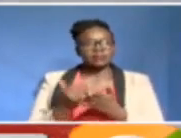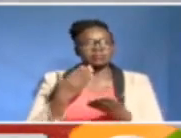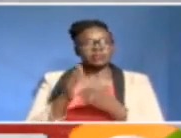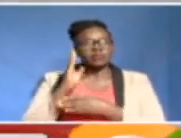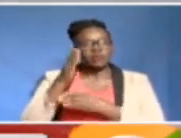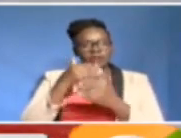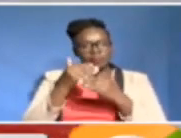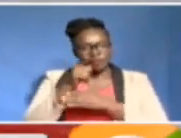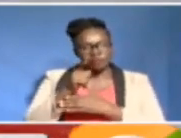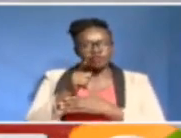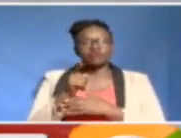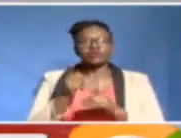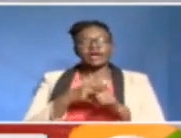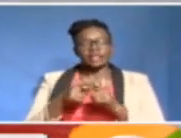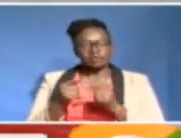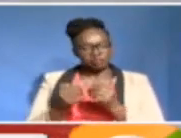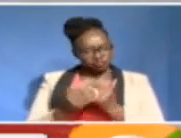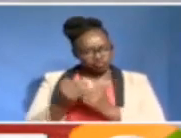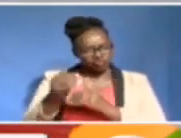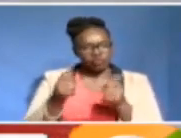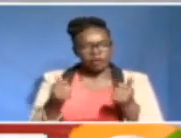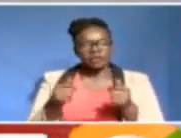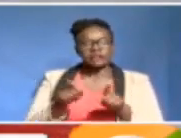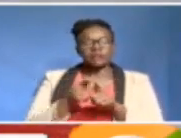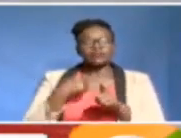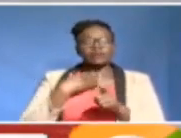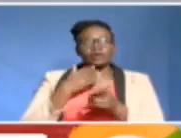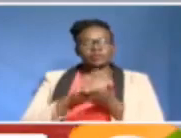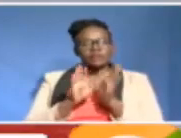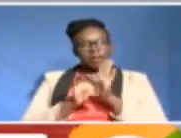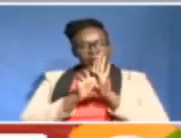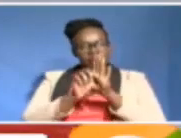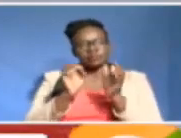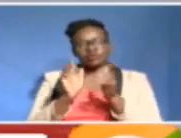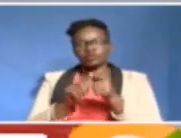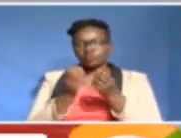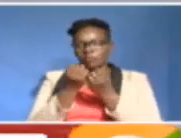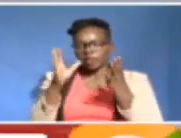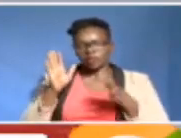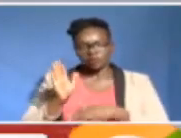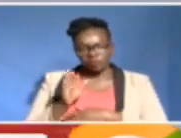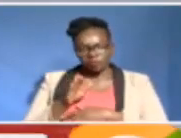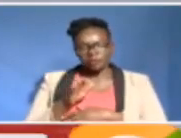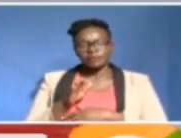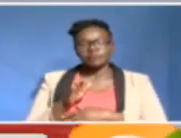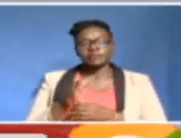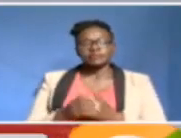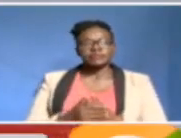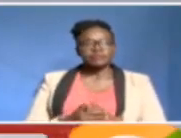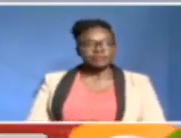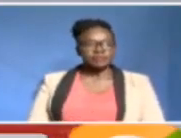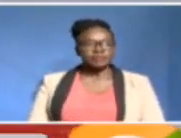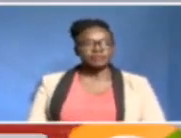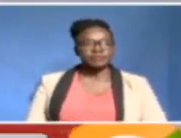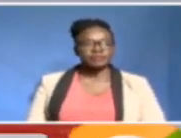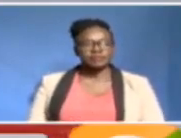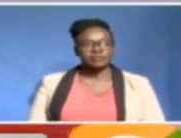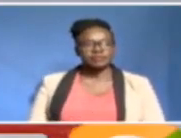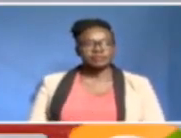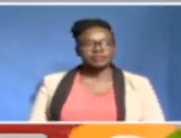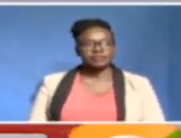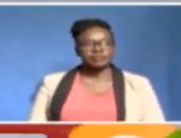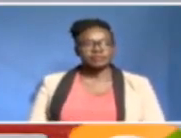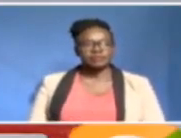you, make you go forward. And I wanted to be an example to many women because a lot of women and young girls, and I stand to be